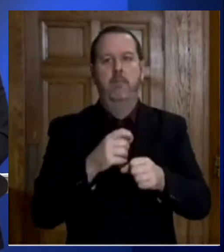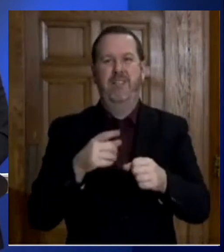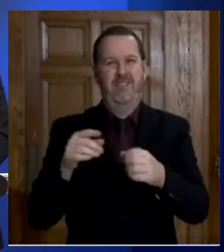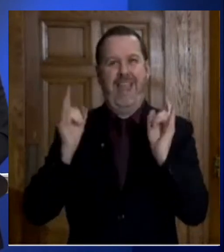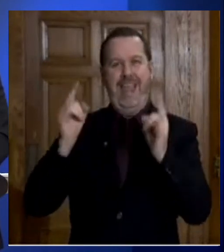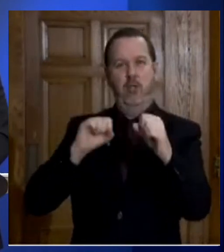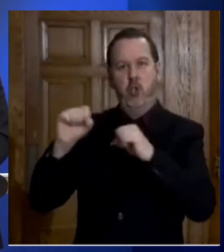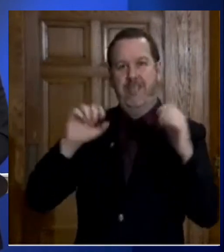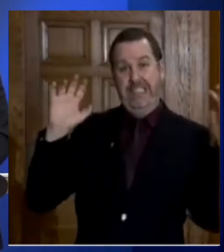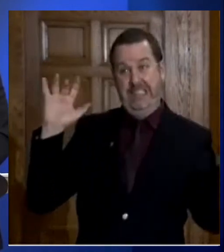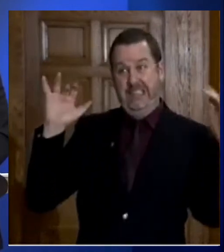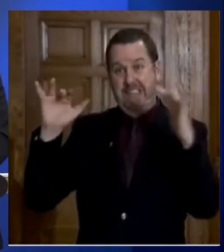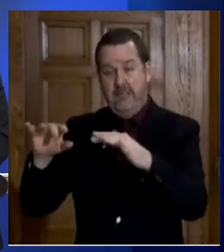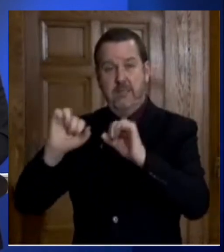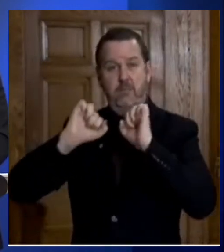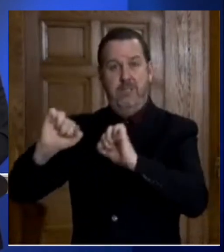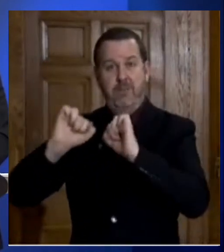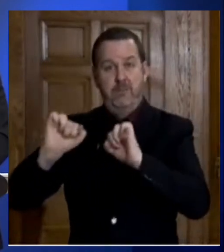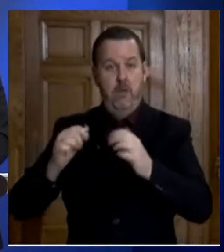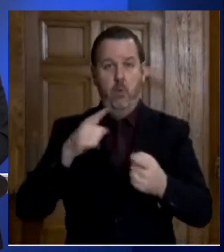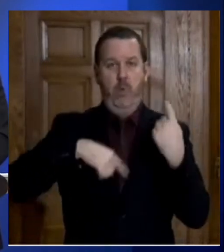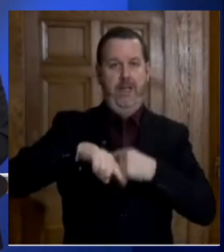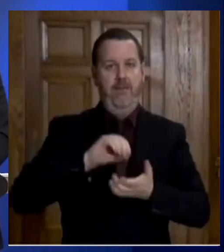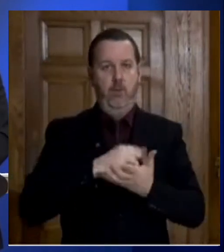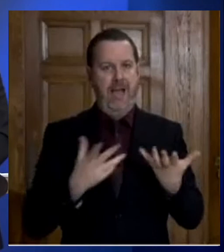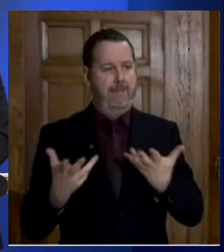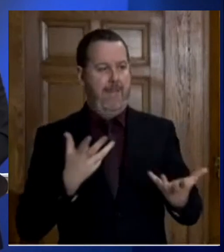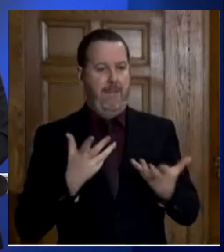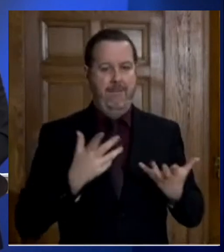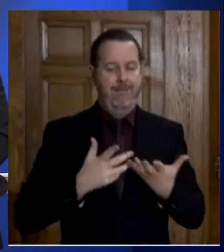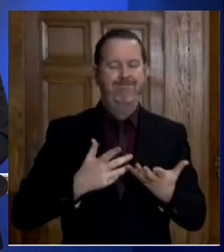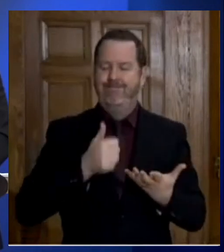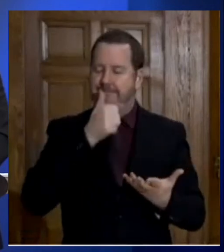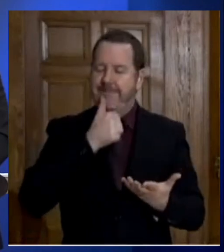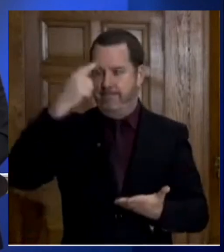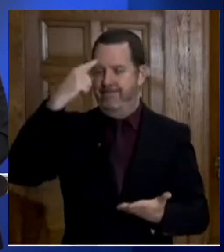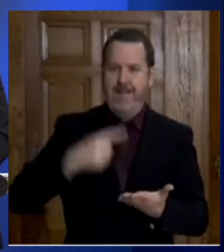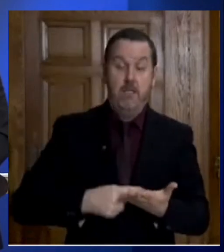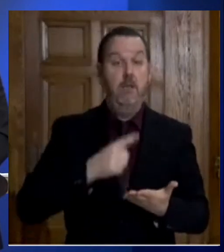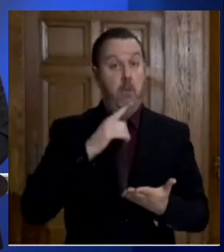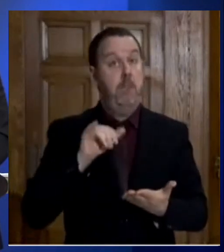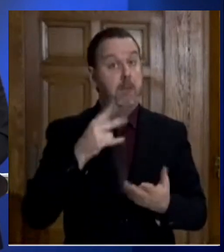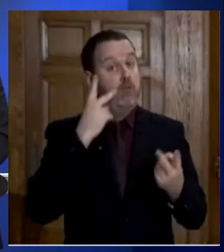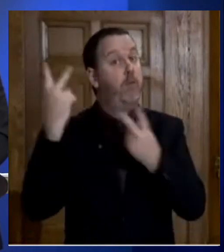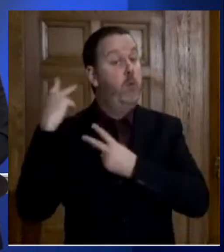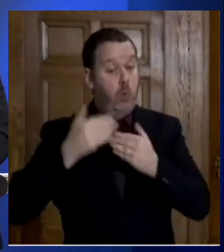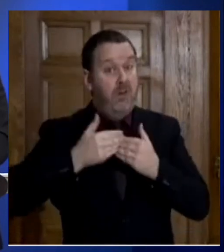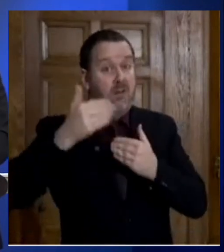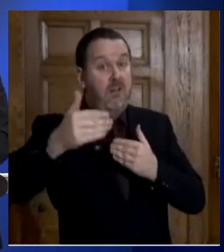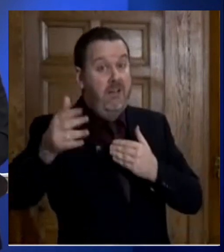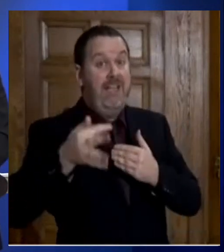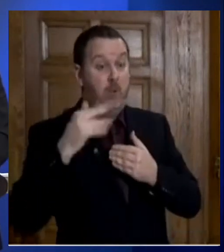service, sadly some very difficult decisions have had to be made. But again, that's kept under constant review and will be reinstated as soon as is practically